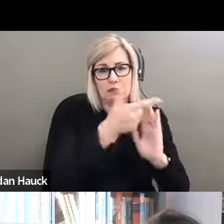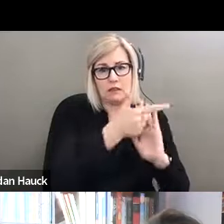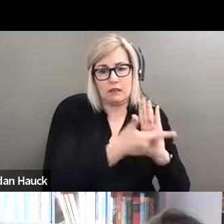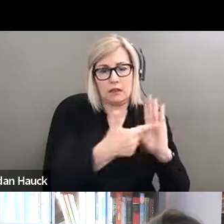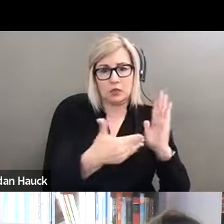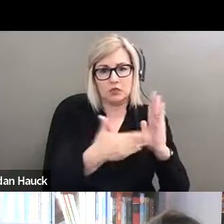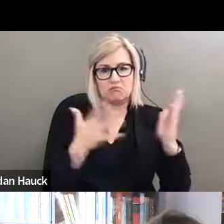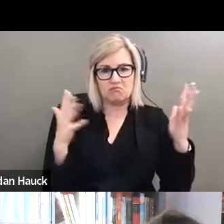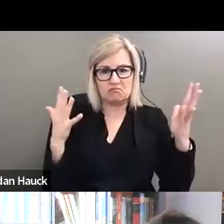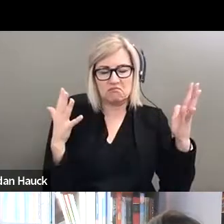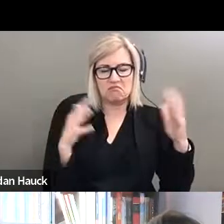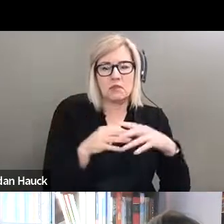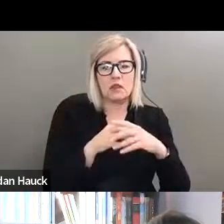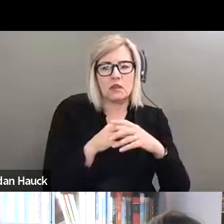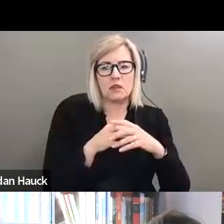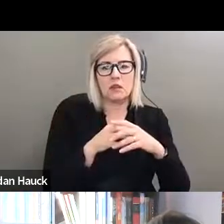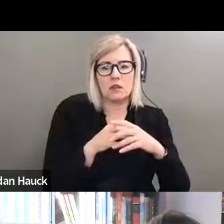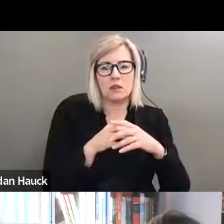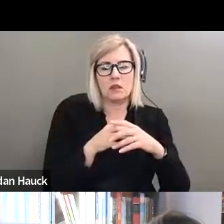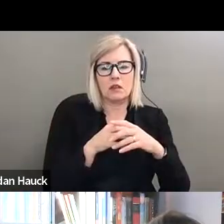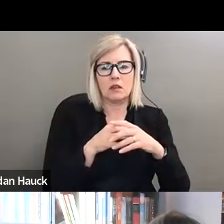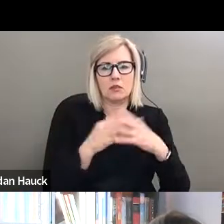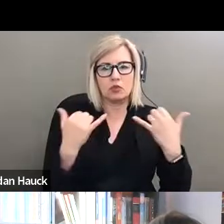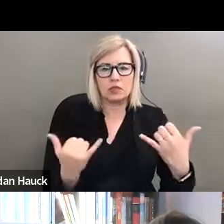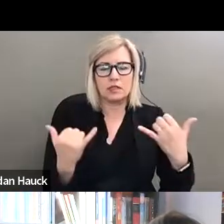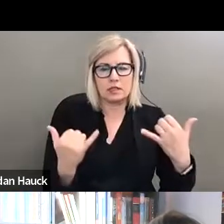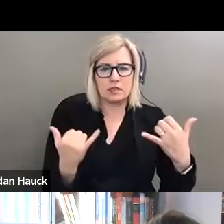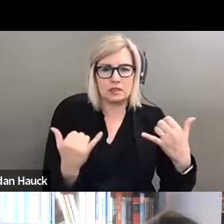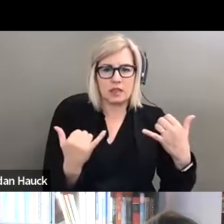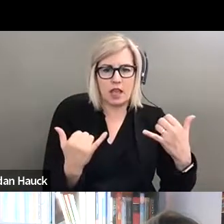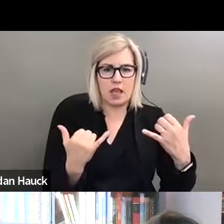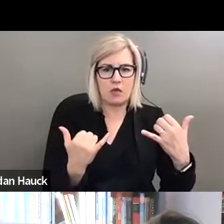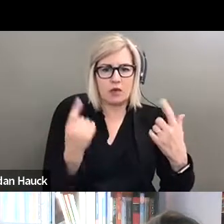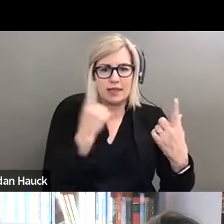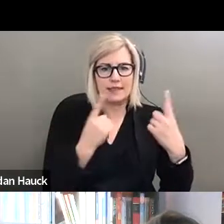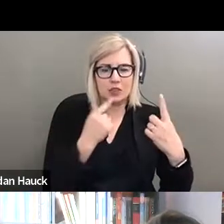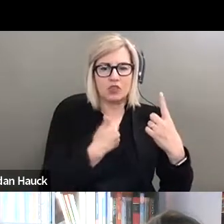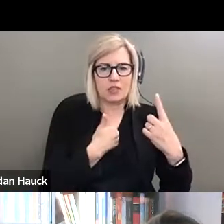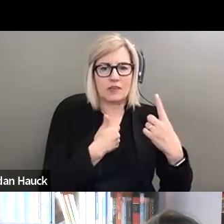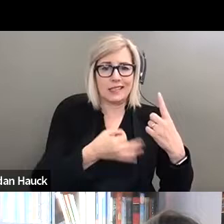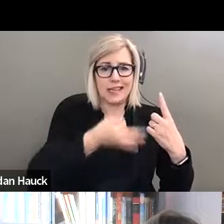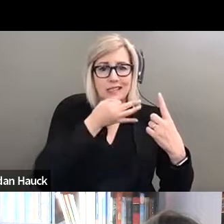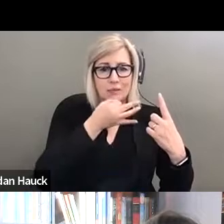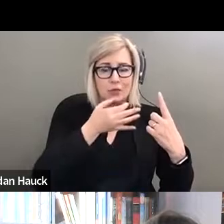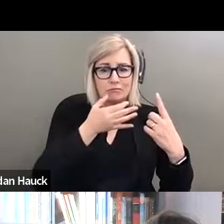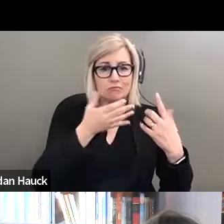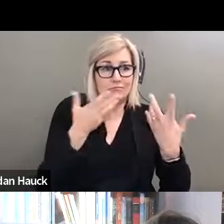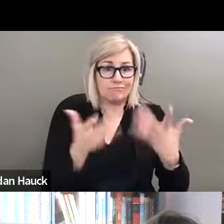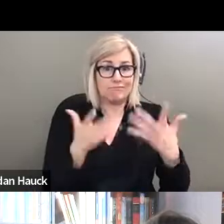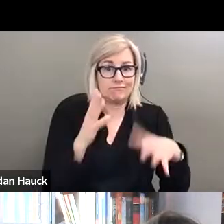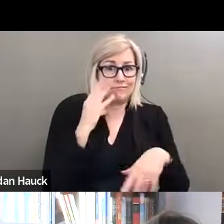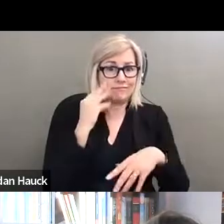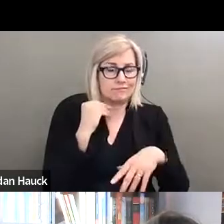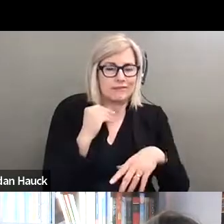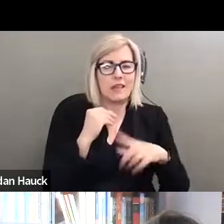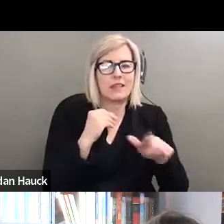lawsuit, and she now considers herself kind of an expert, having gone through it, and the